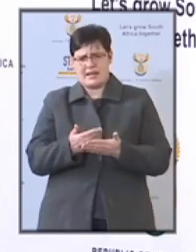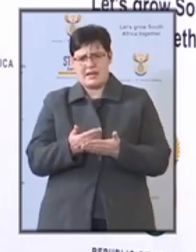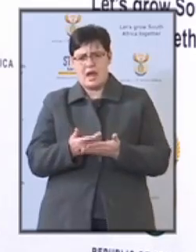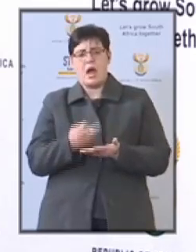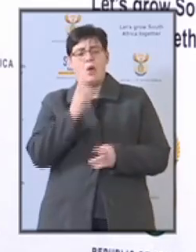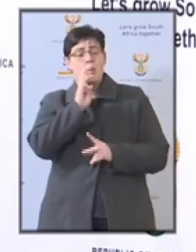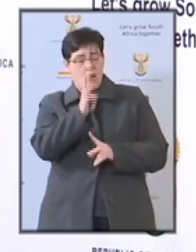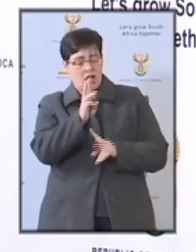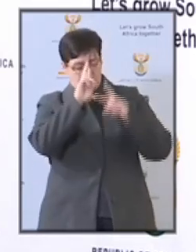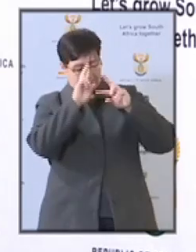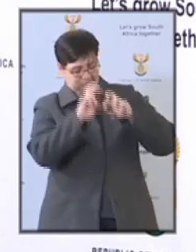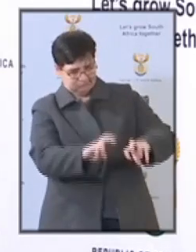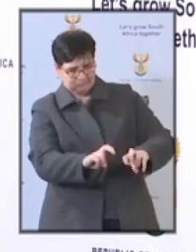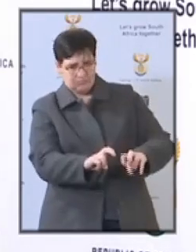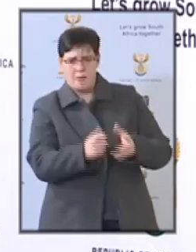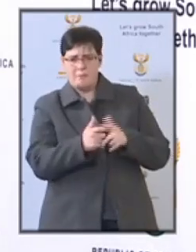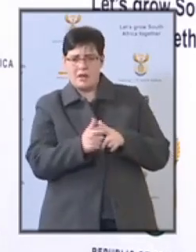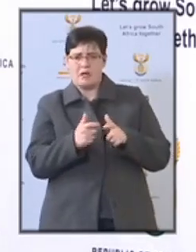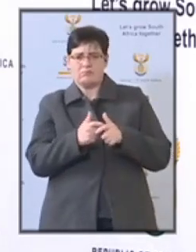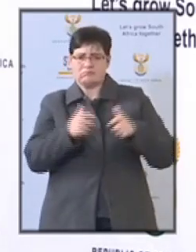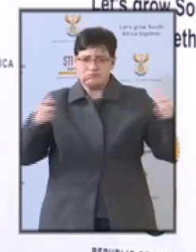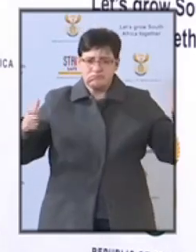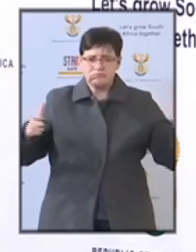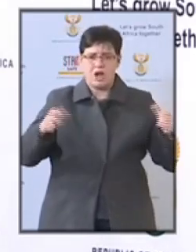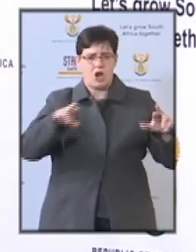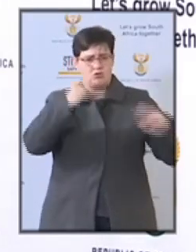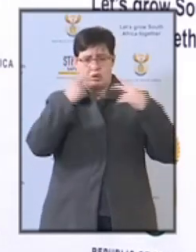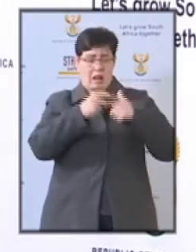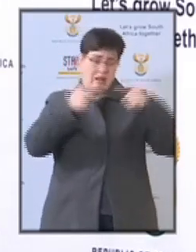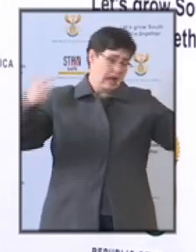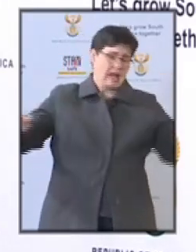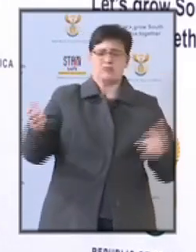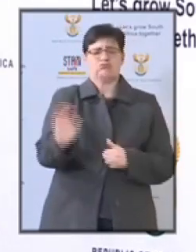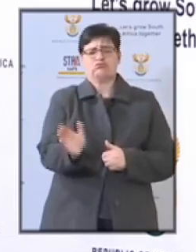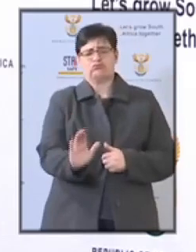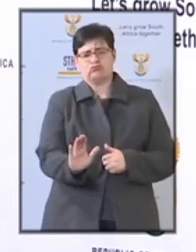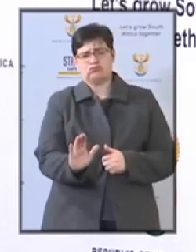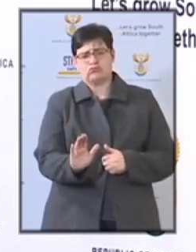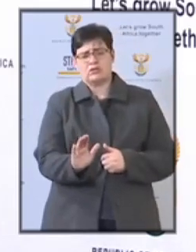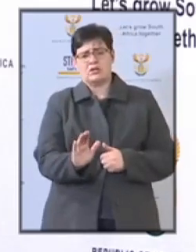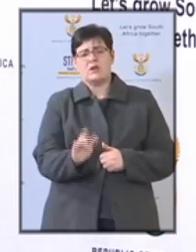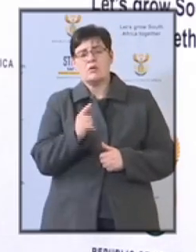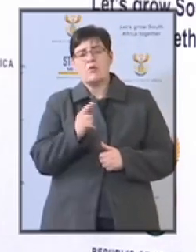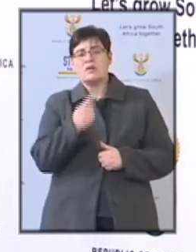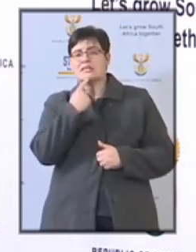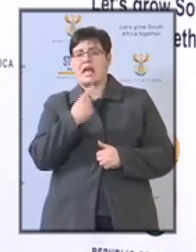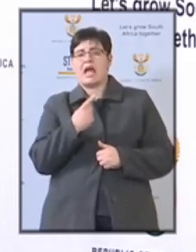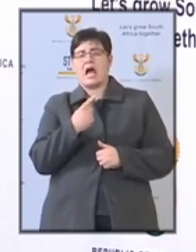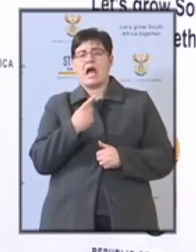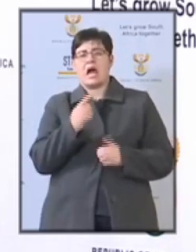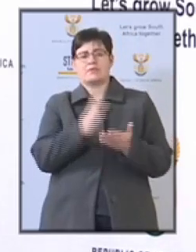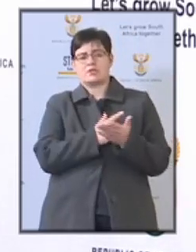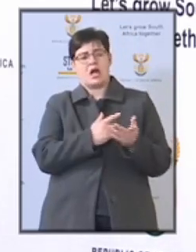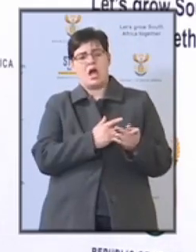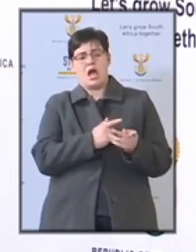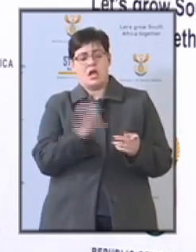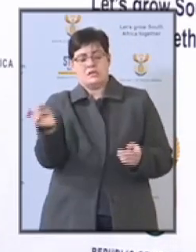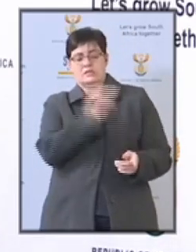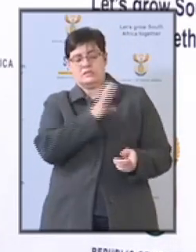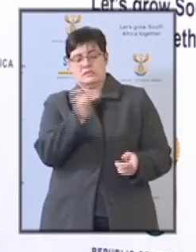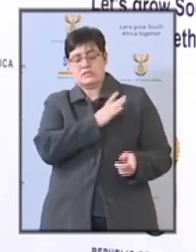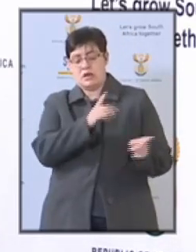into that. We do not have large groups of restaurants that are able, because if we start saying this, somebody can be scared to say,